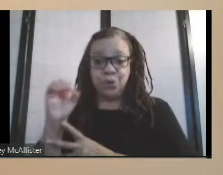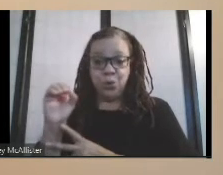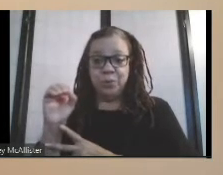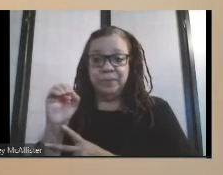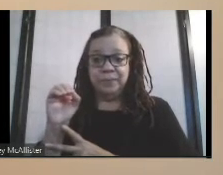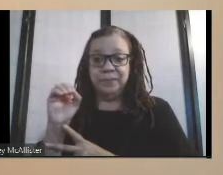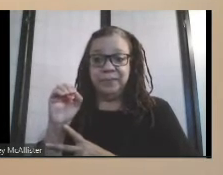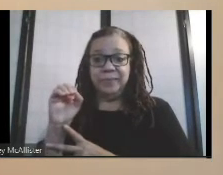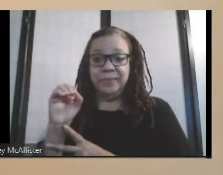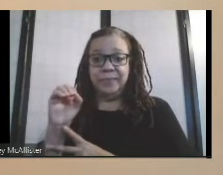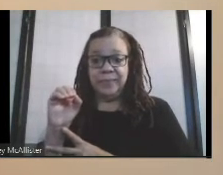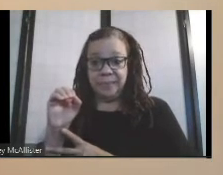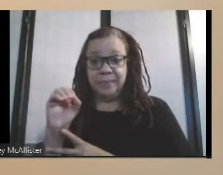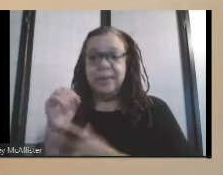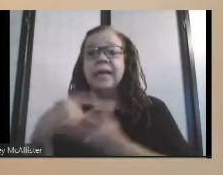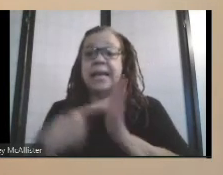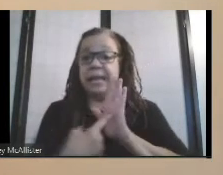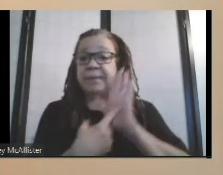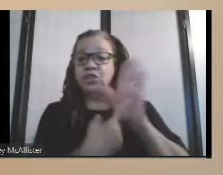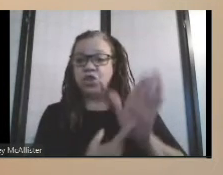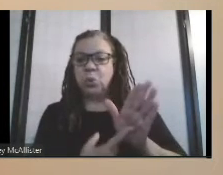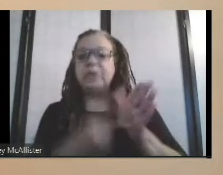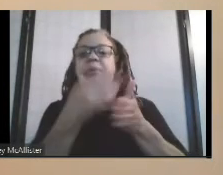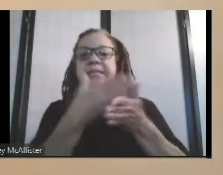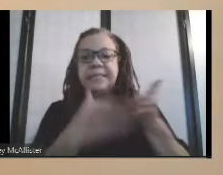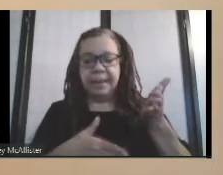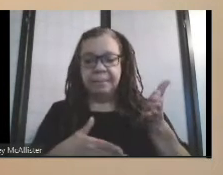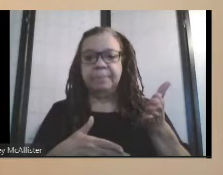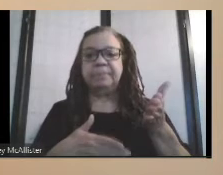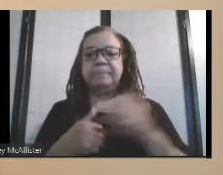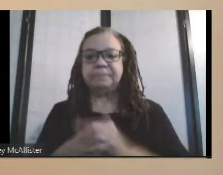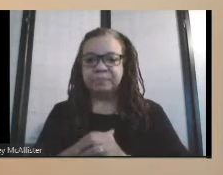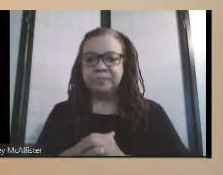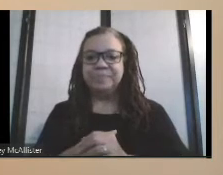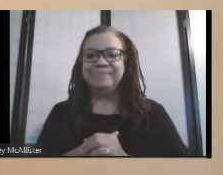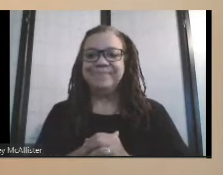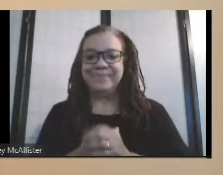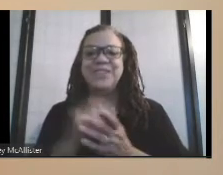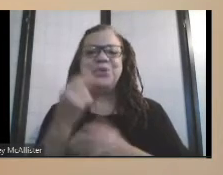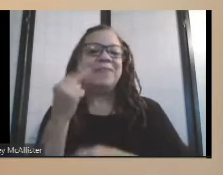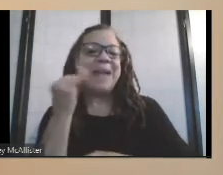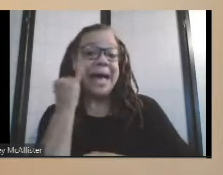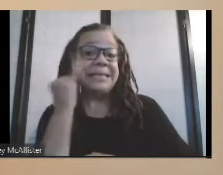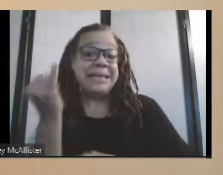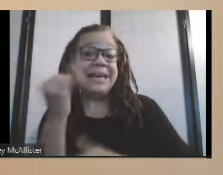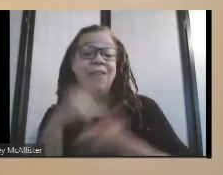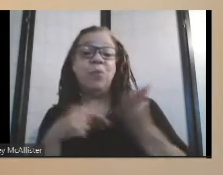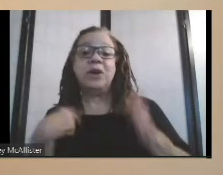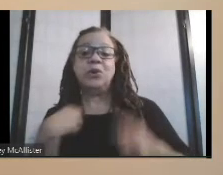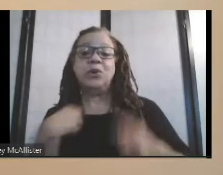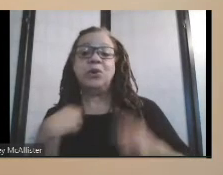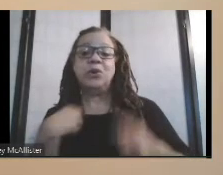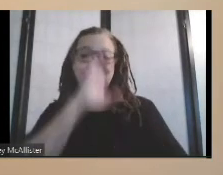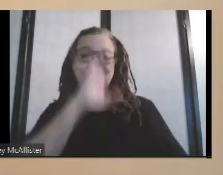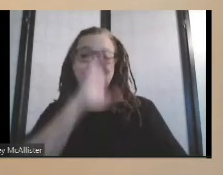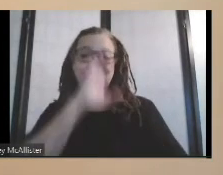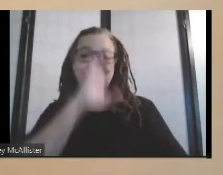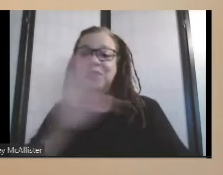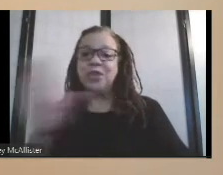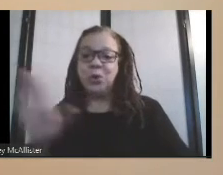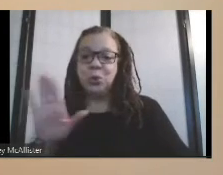So what do some of these artworks look like? We thought we'd share some so you'd have an idea of what we're looking